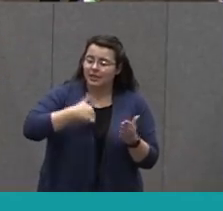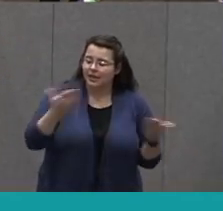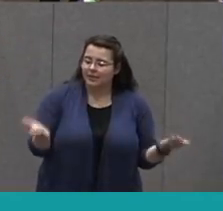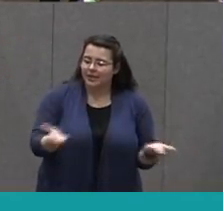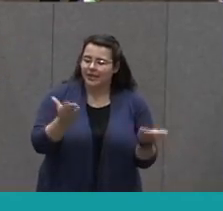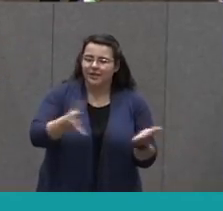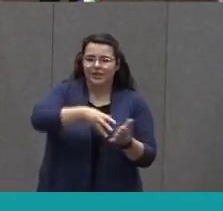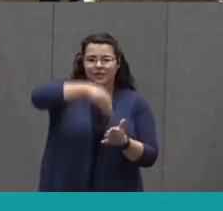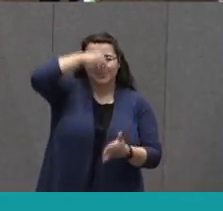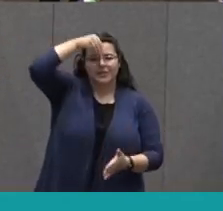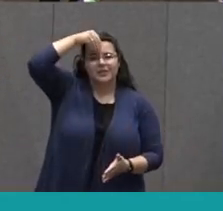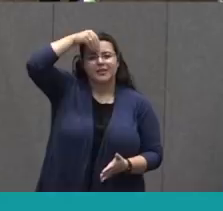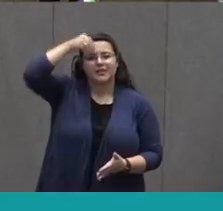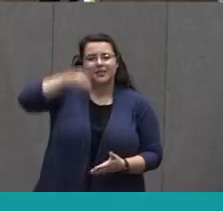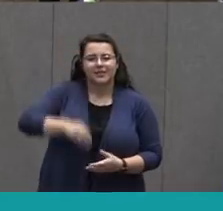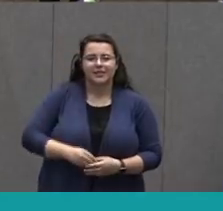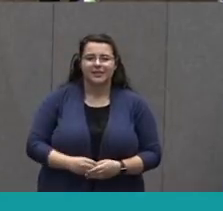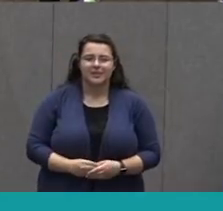learn.